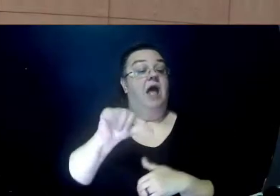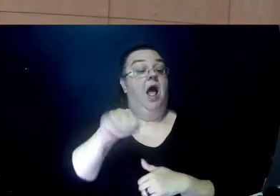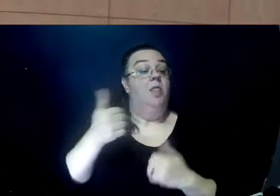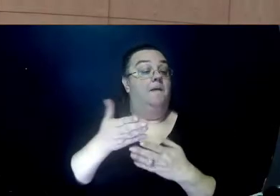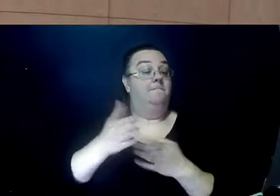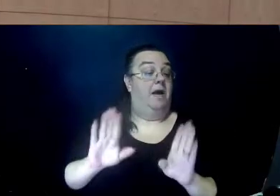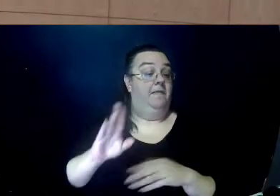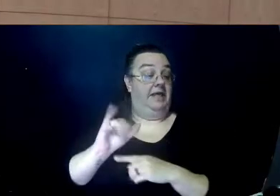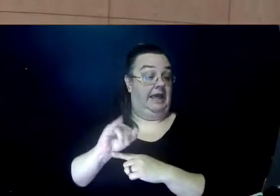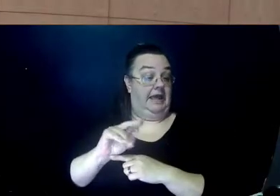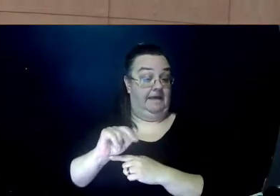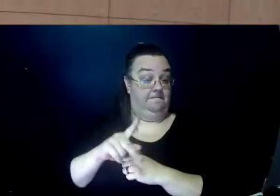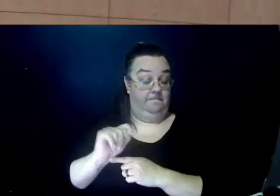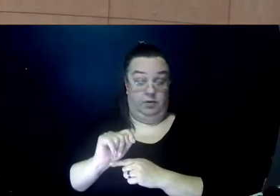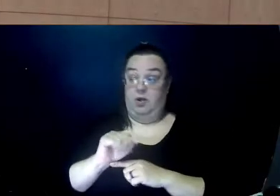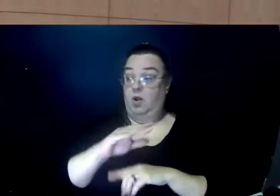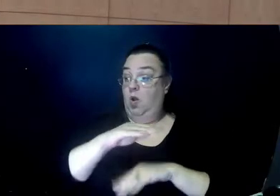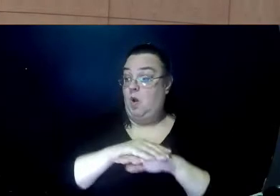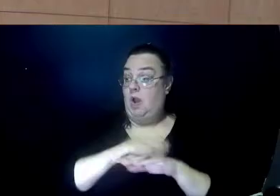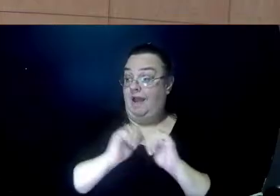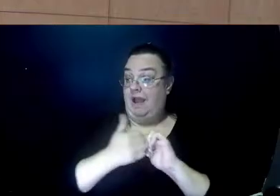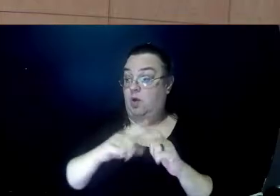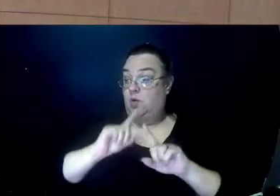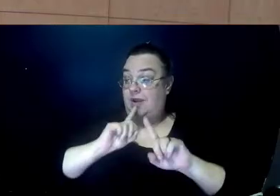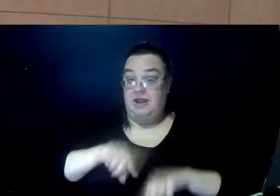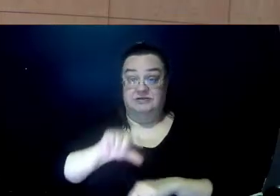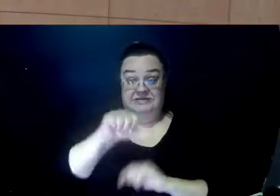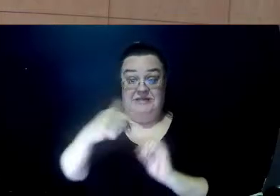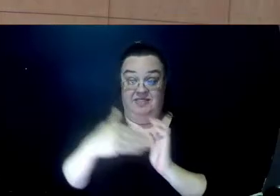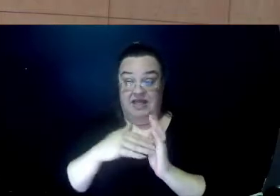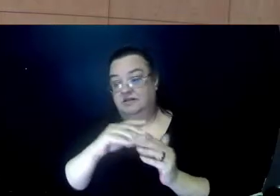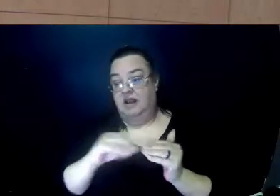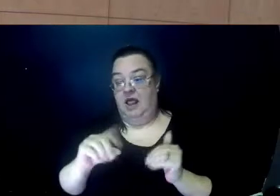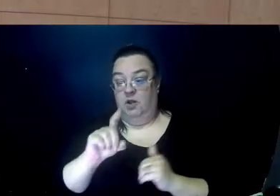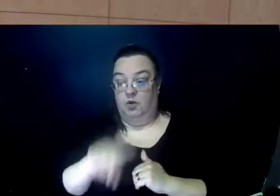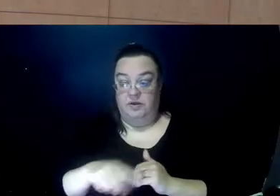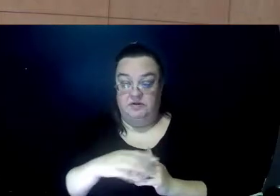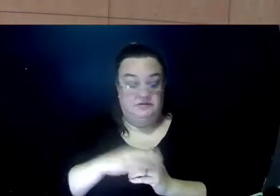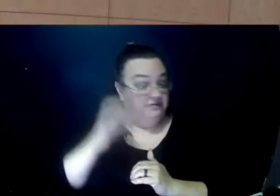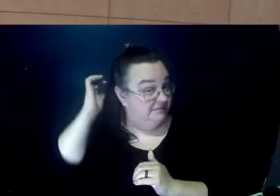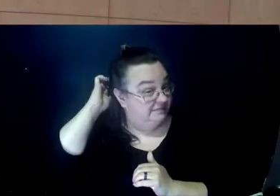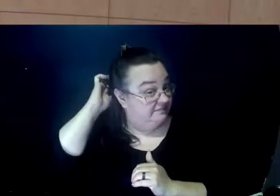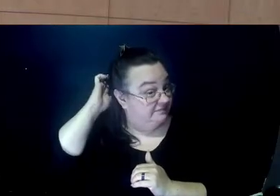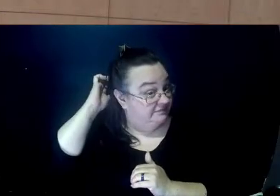input on how to answer the $10,000 question? Okay.